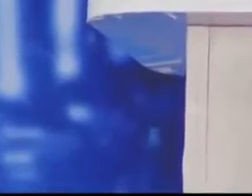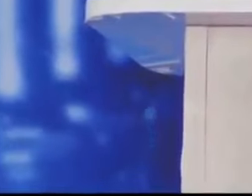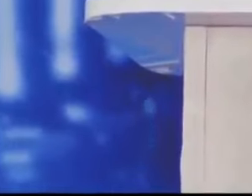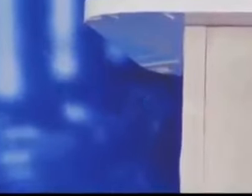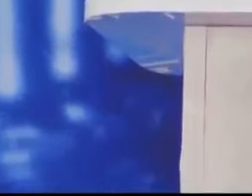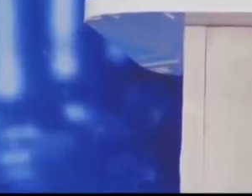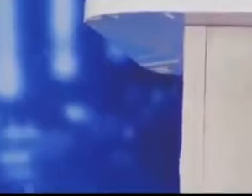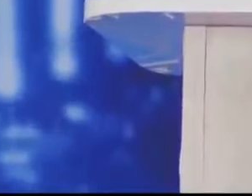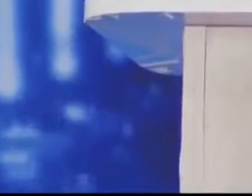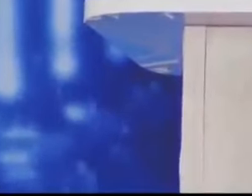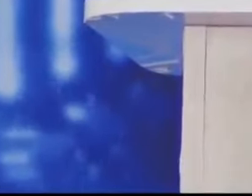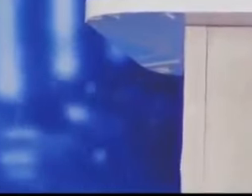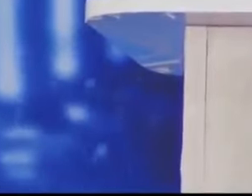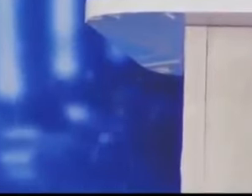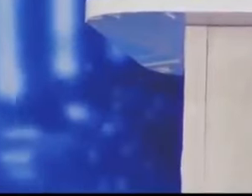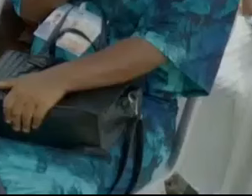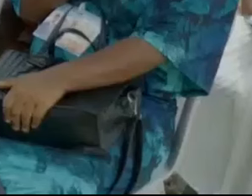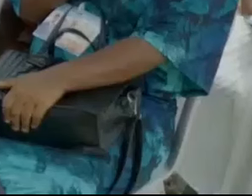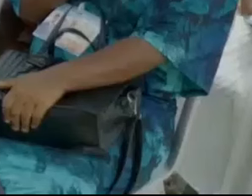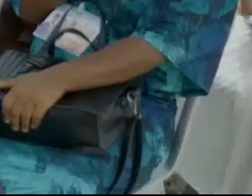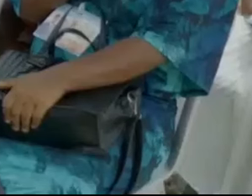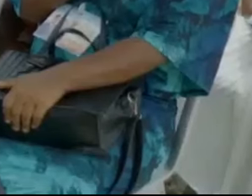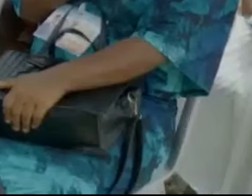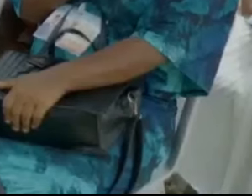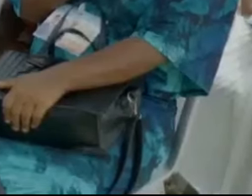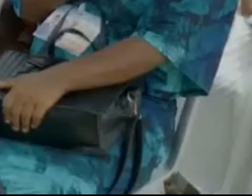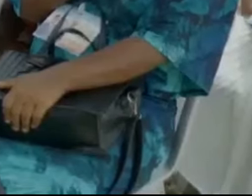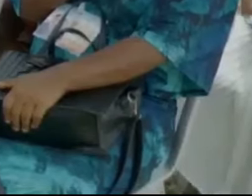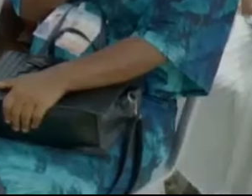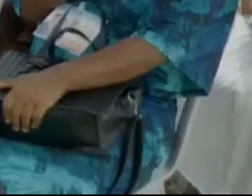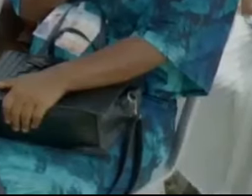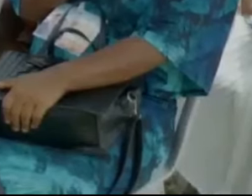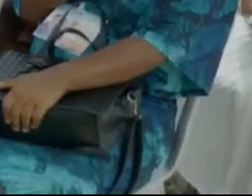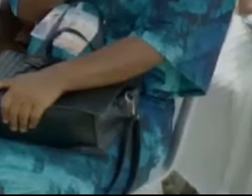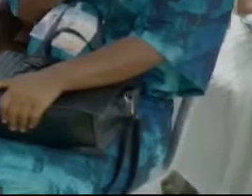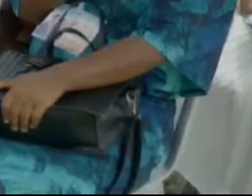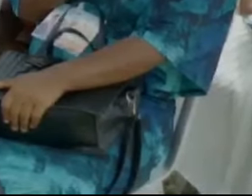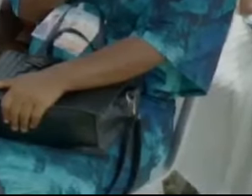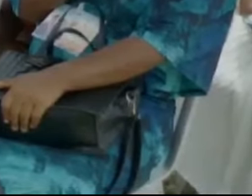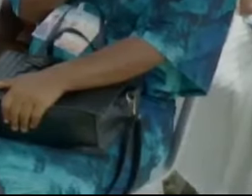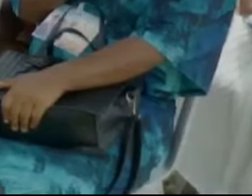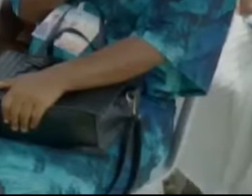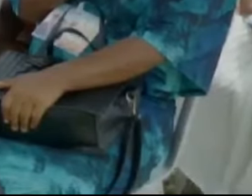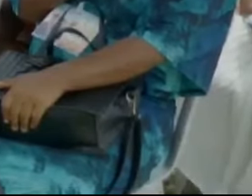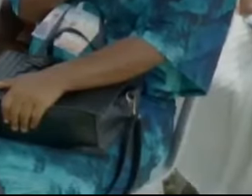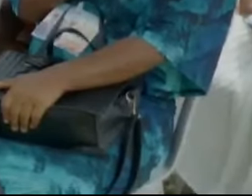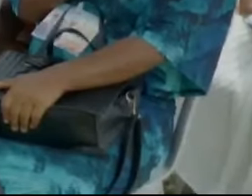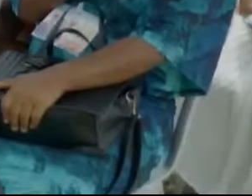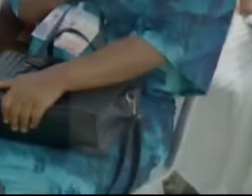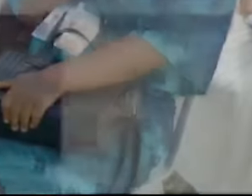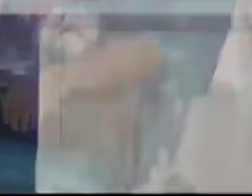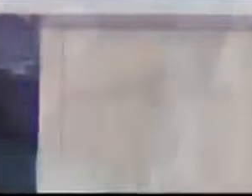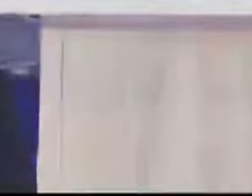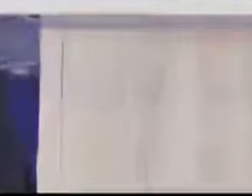into the burning fiery furnace, and he stood, you will stand. There is a God in heaven that